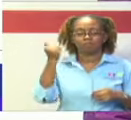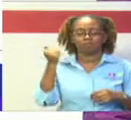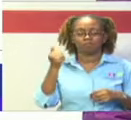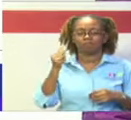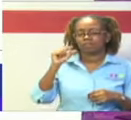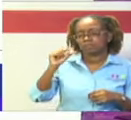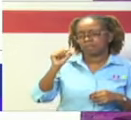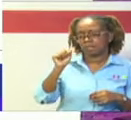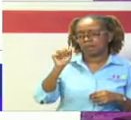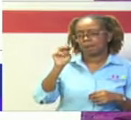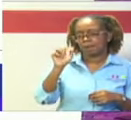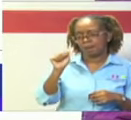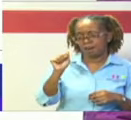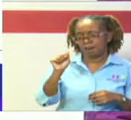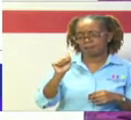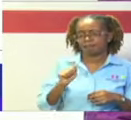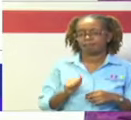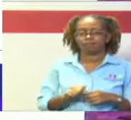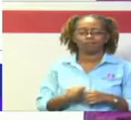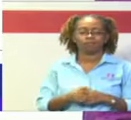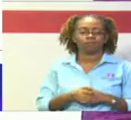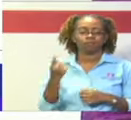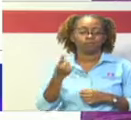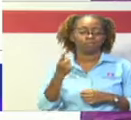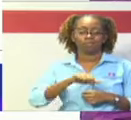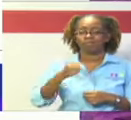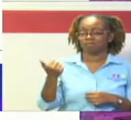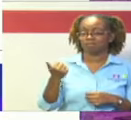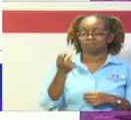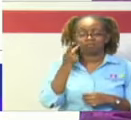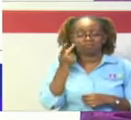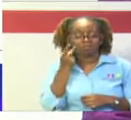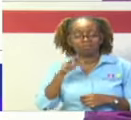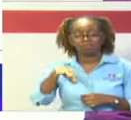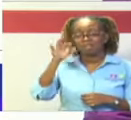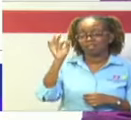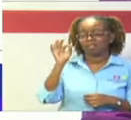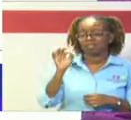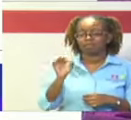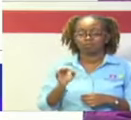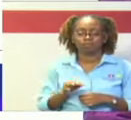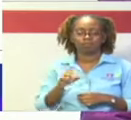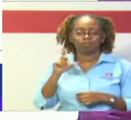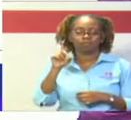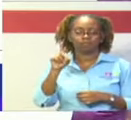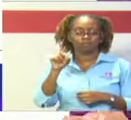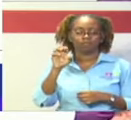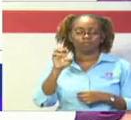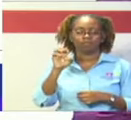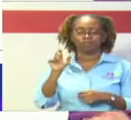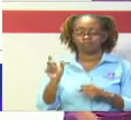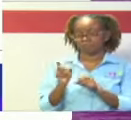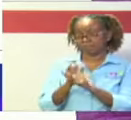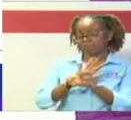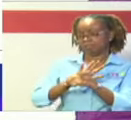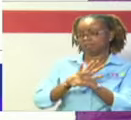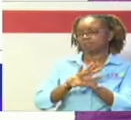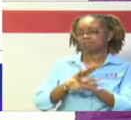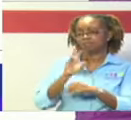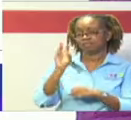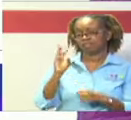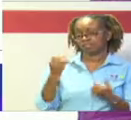6 Delta cases, which, as you heard, are all quarantined individuals. And there's another lineage, which is not a variant of